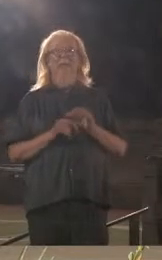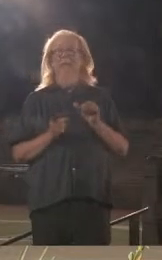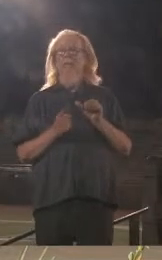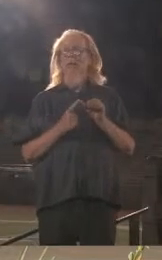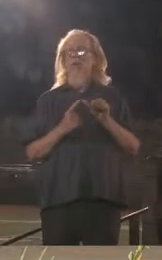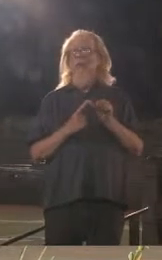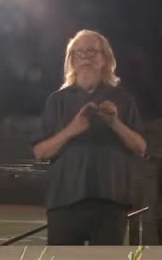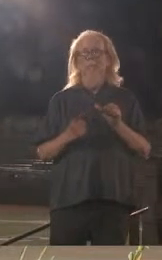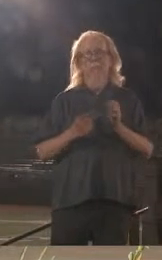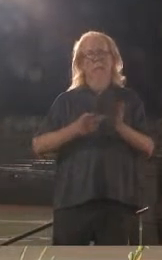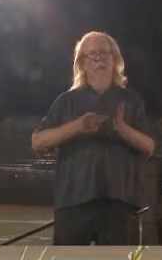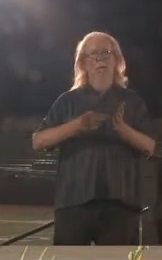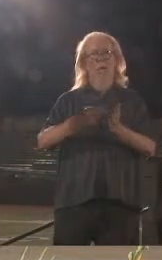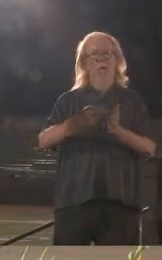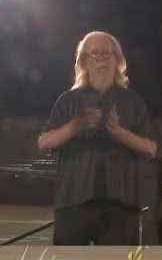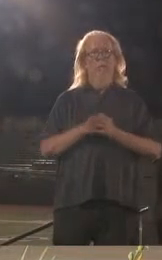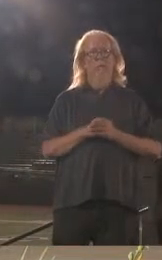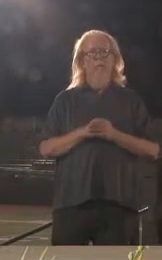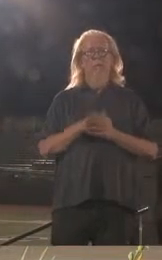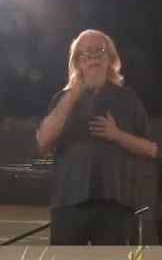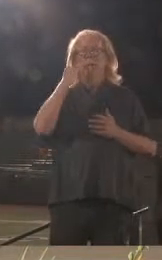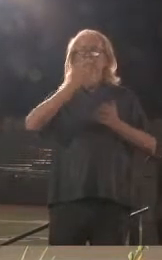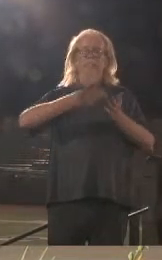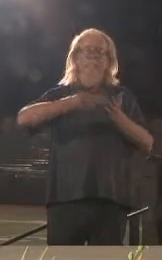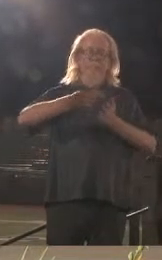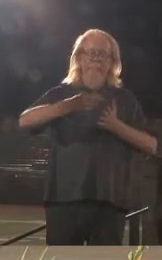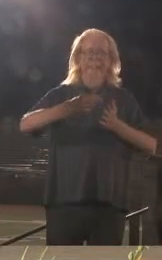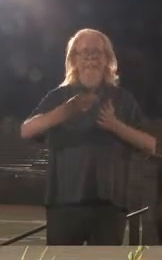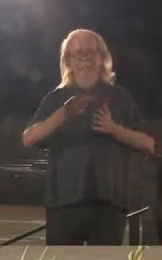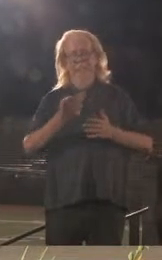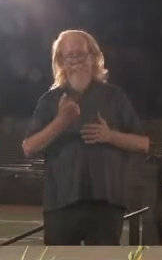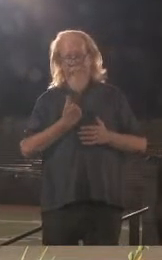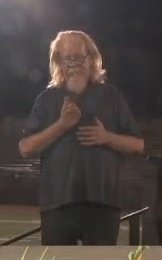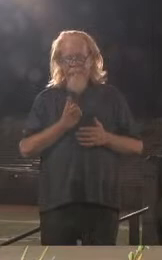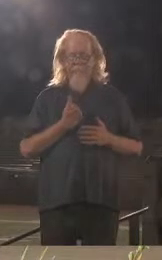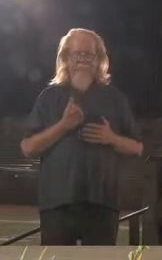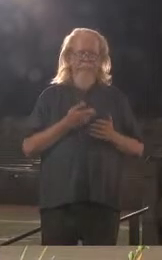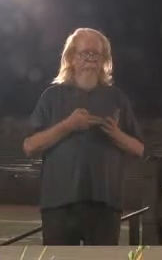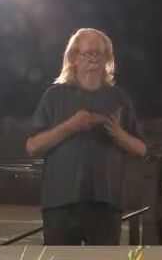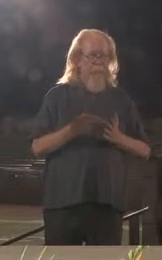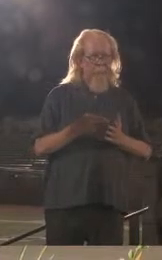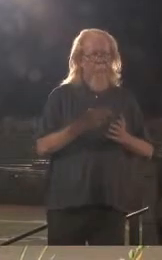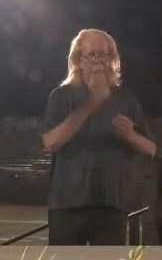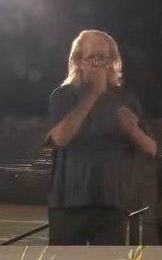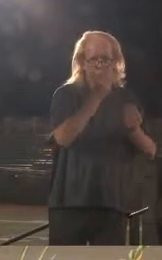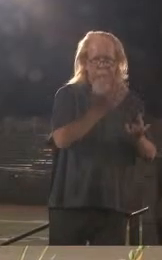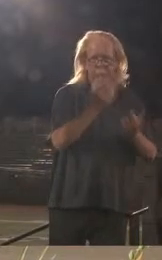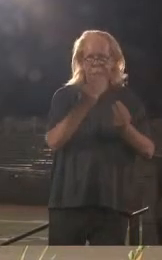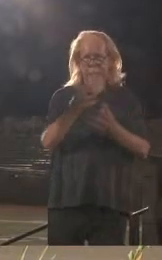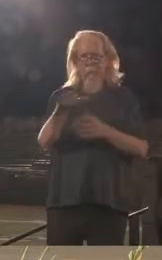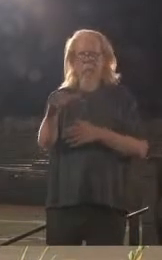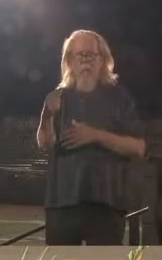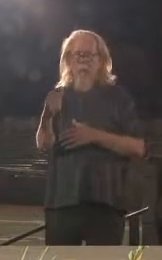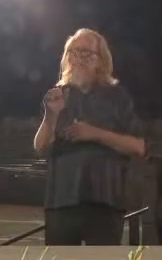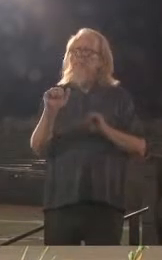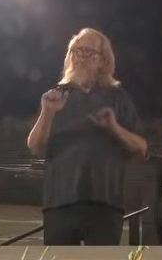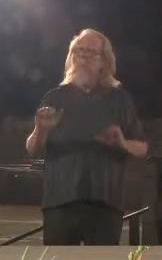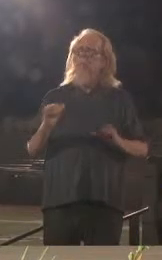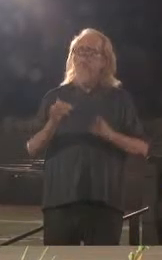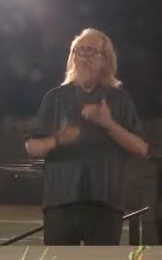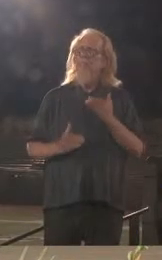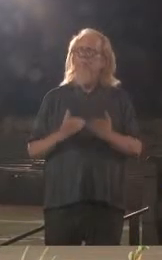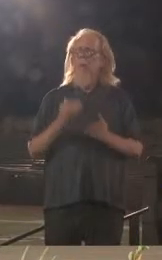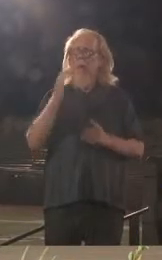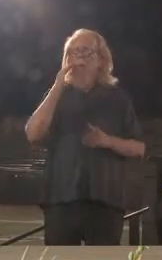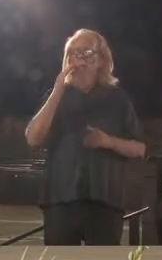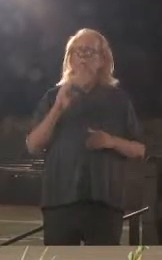First, be honest. If you are honest with yourself and others, you can move forward in life knowing you did the